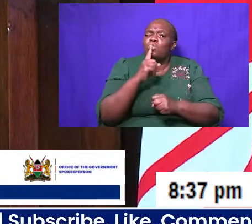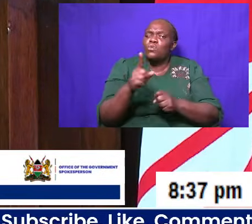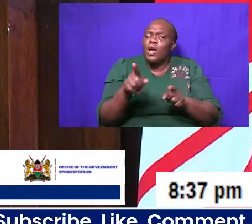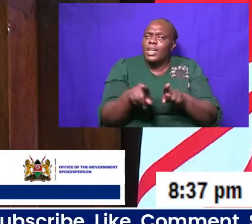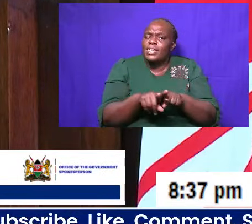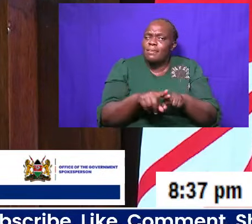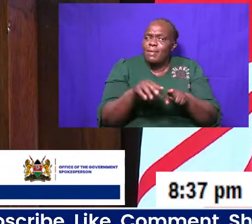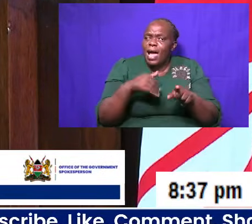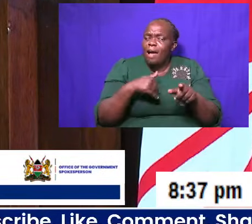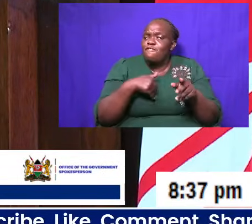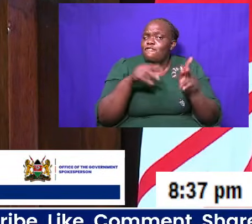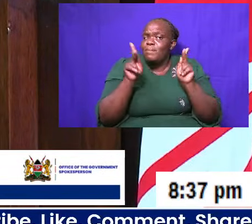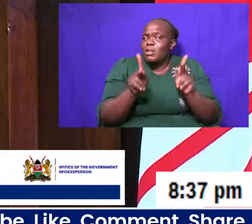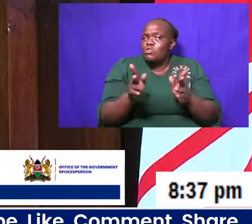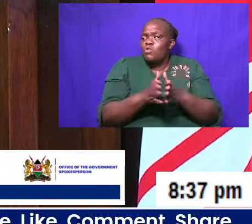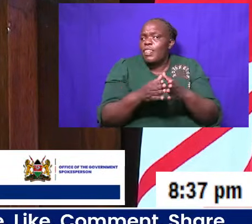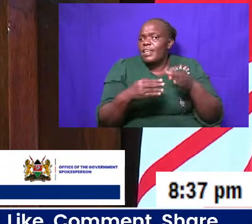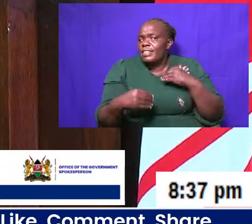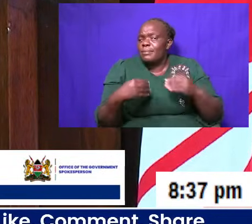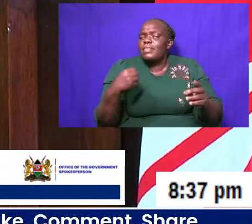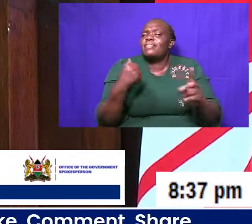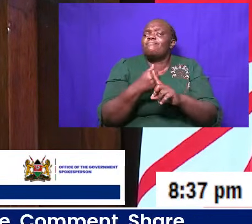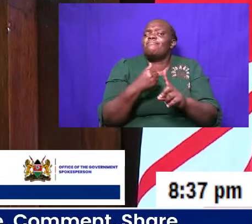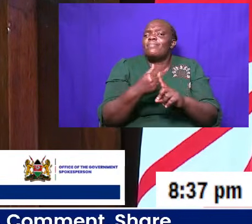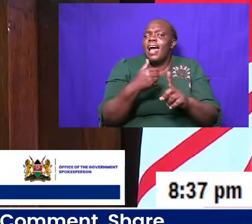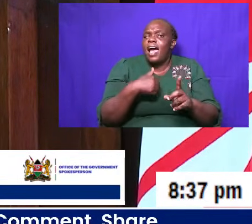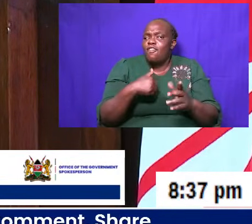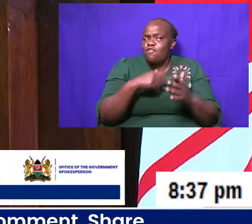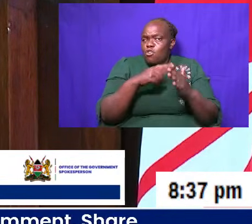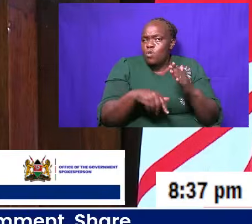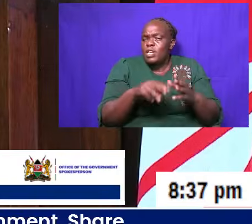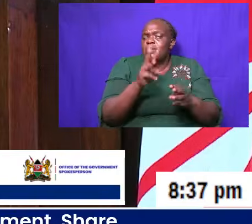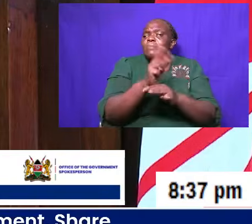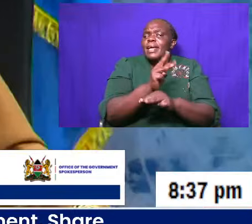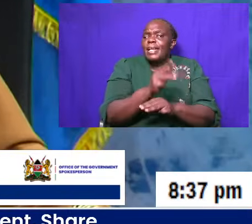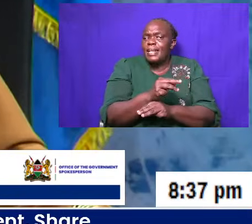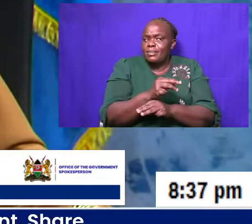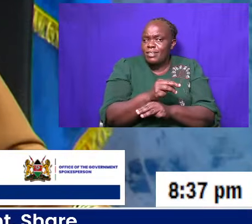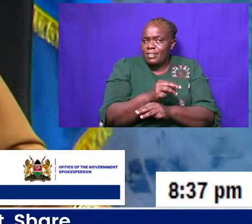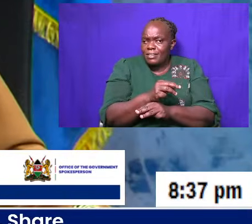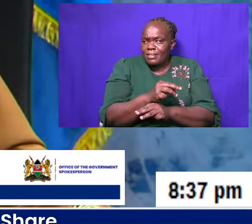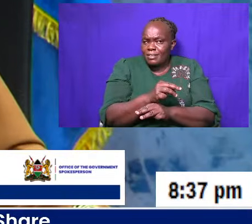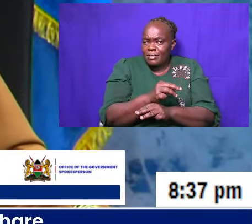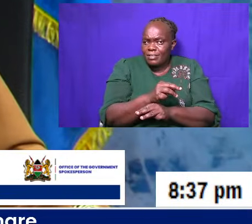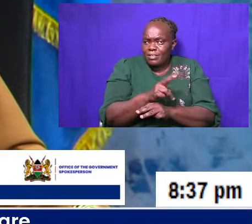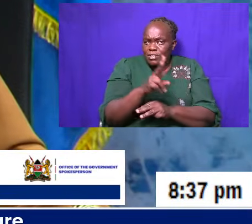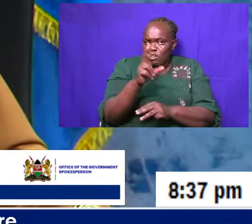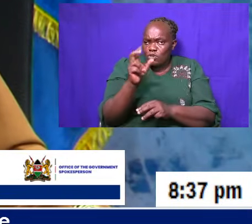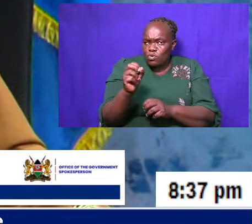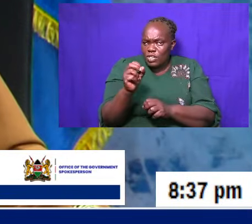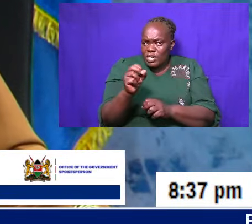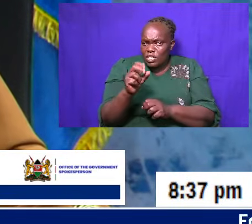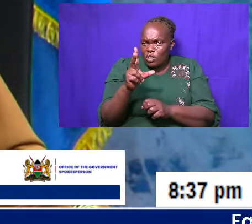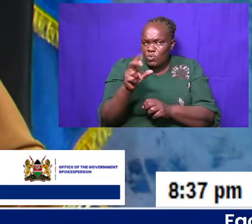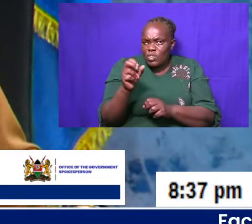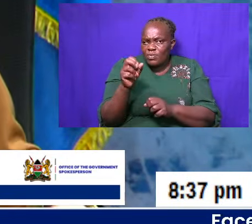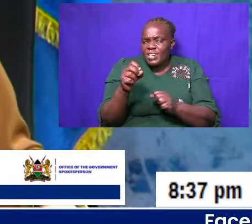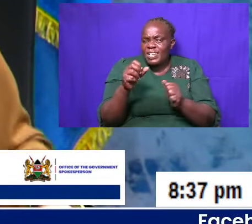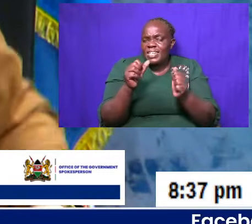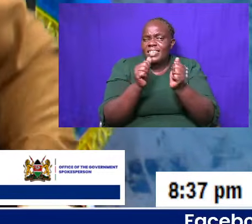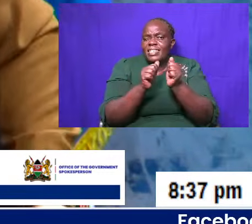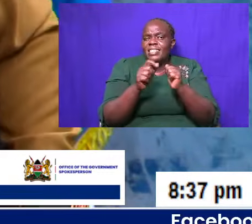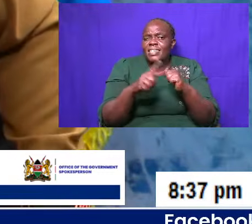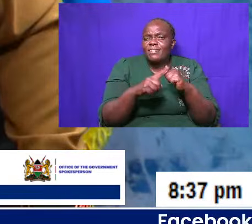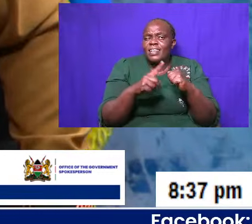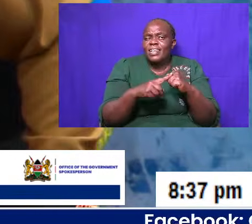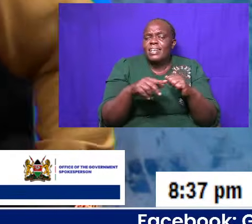the Disability Act of 2025. Very well, very we well. have the minority. And even they, in 2017, they played a very key role in ensuring those nominated